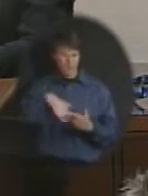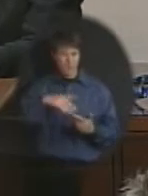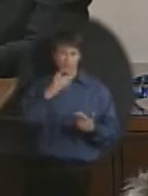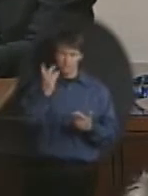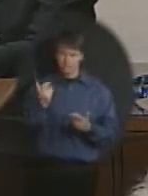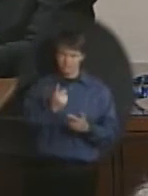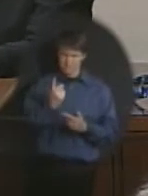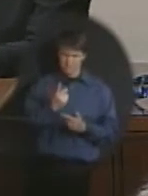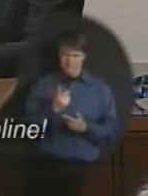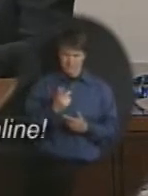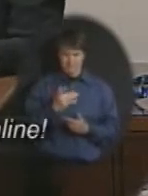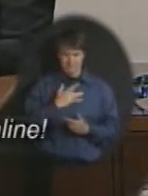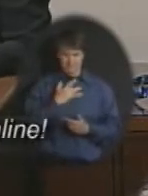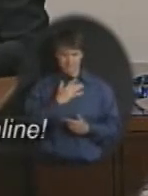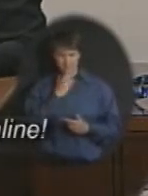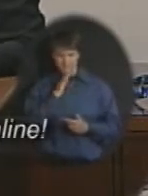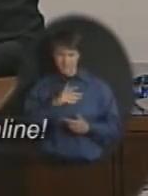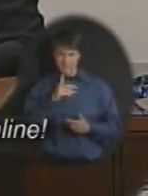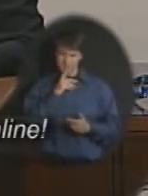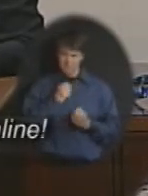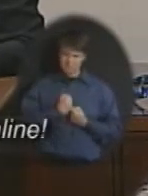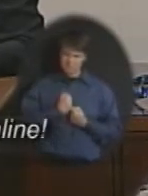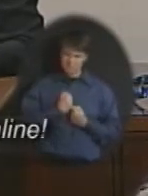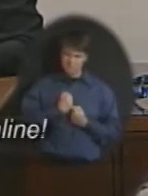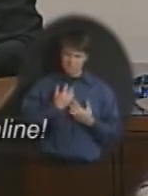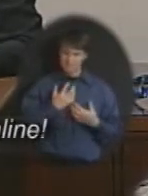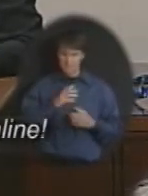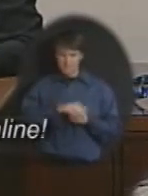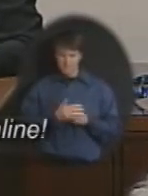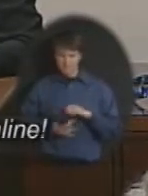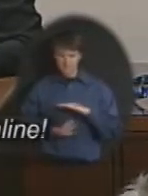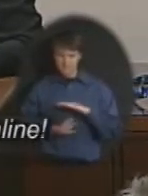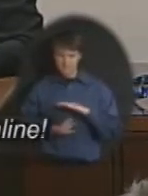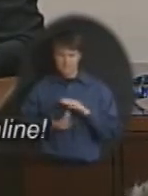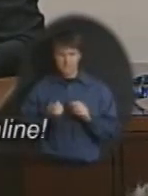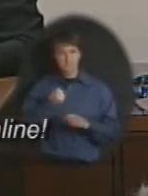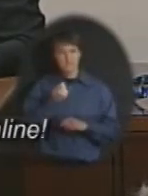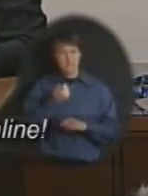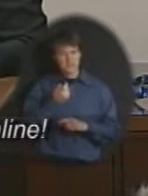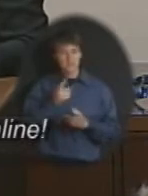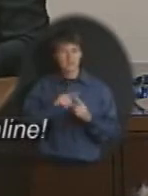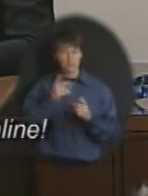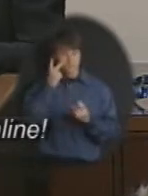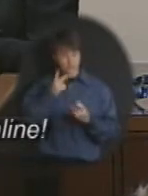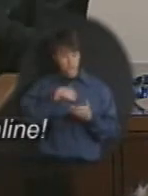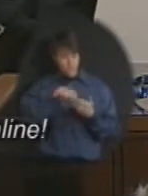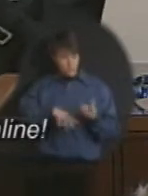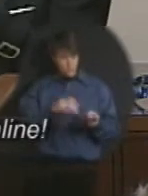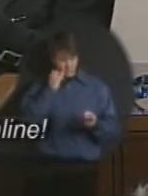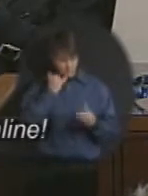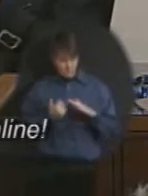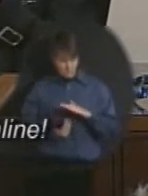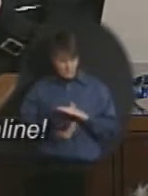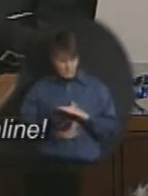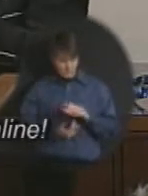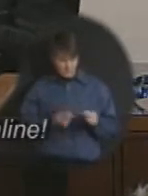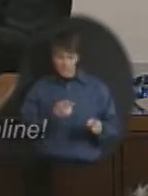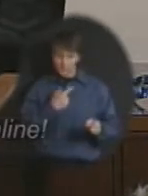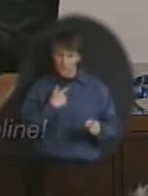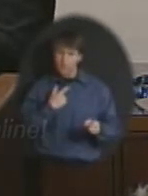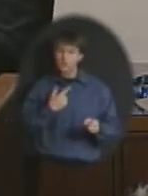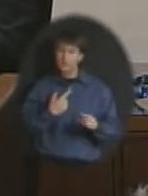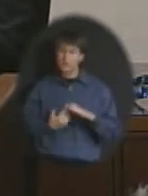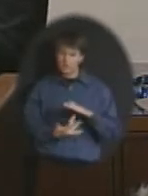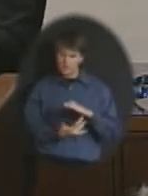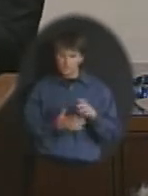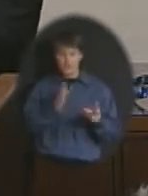feel good, it kind of riles us up a little bit. And what we're seeing in students, the effects of punishment is that we get escalated